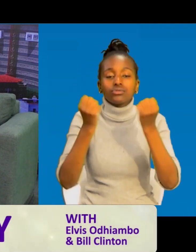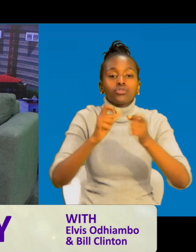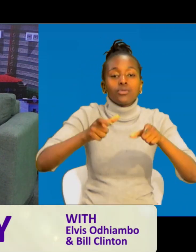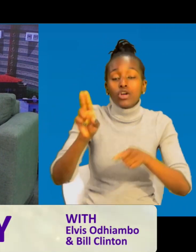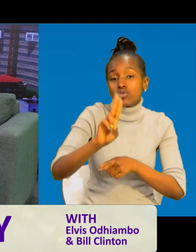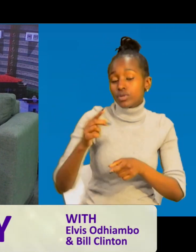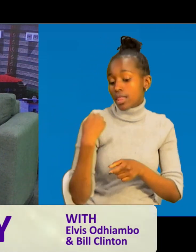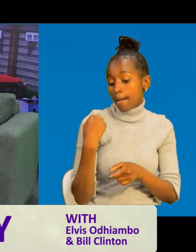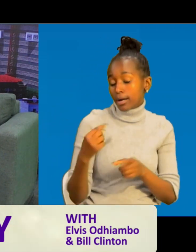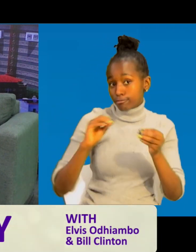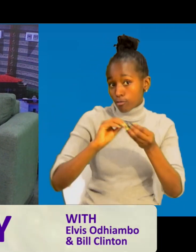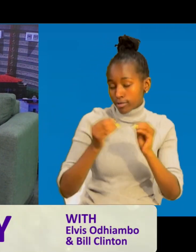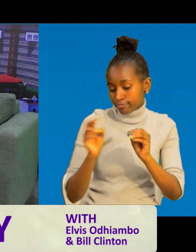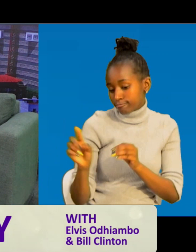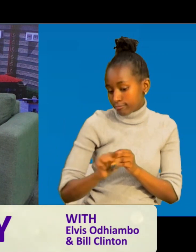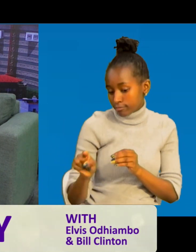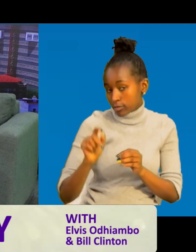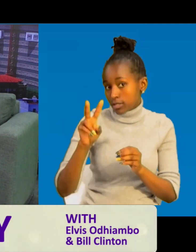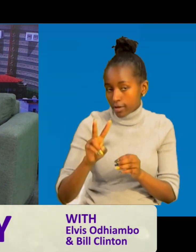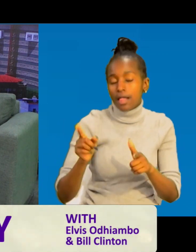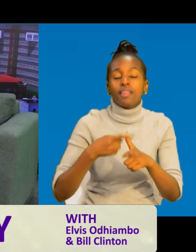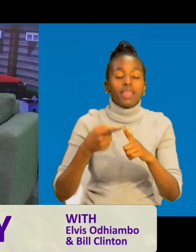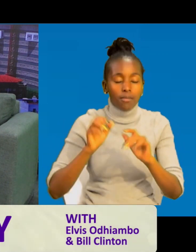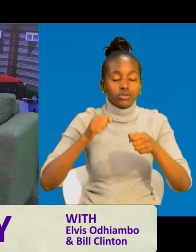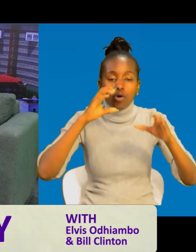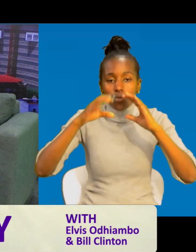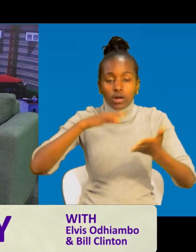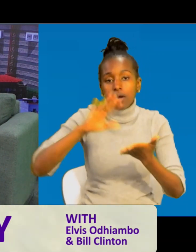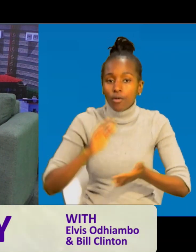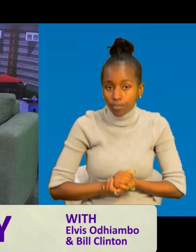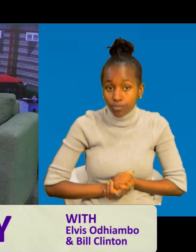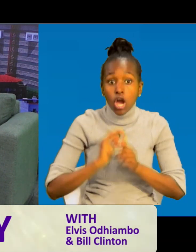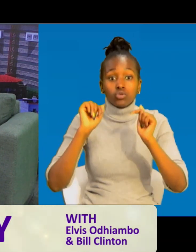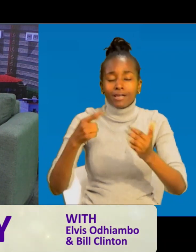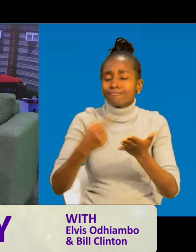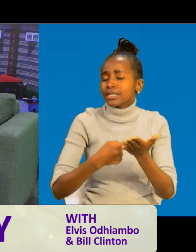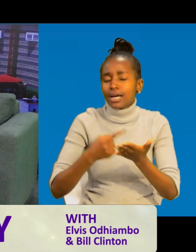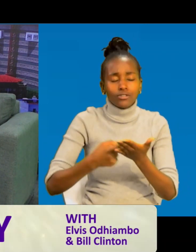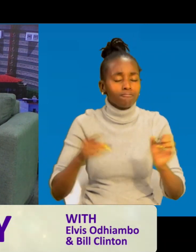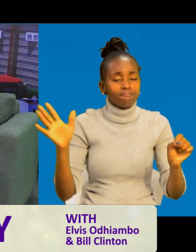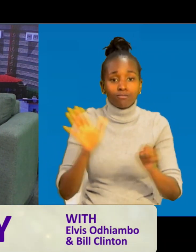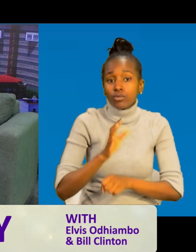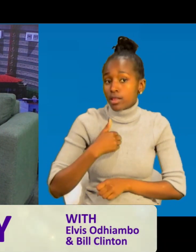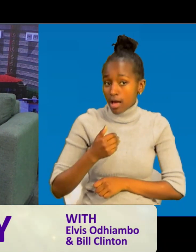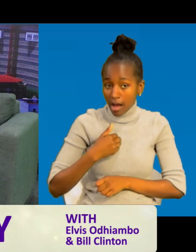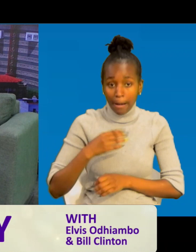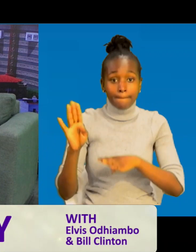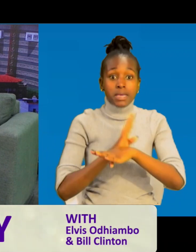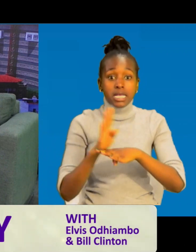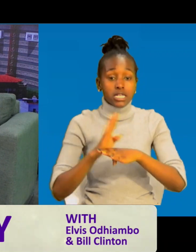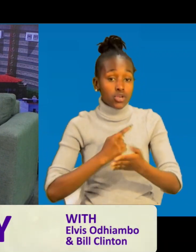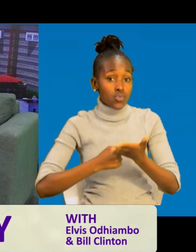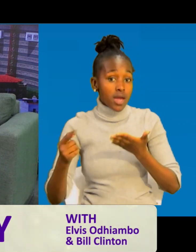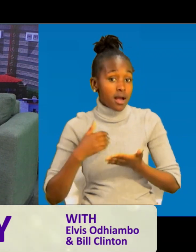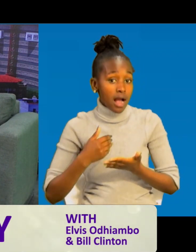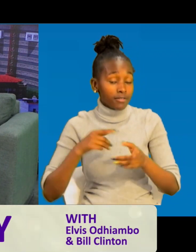021-980-384 is our SMS and WhatsApp line. And we have a lot to talk about. Of course, it was a busy week, but then again, this weekend, of course,